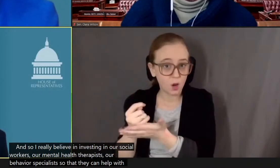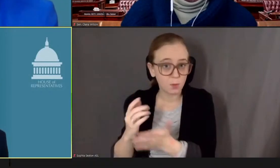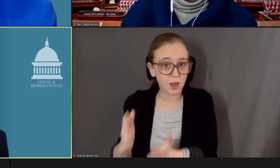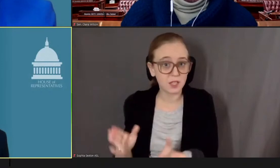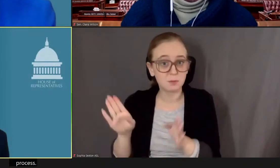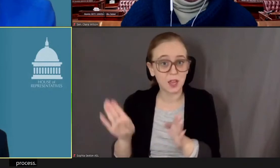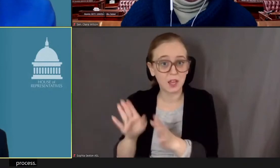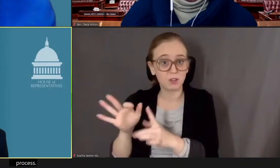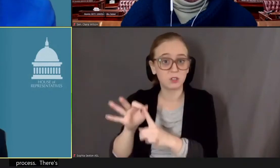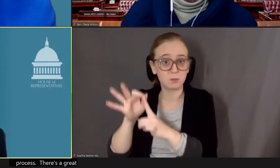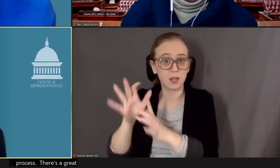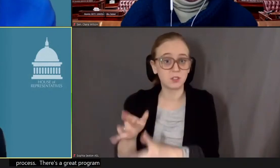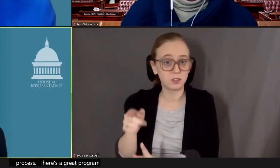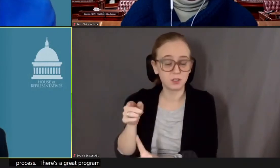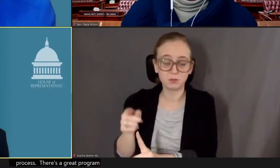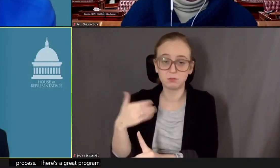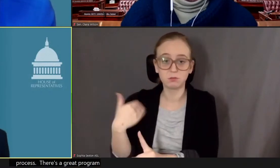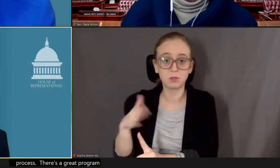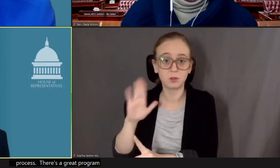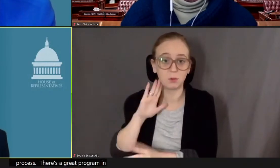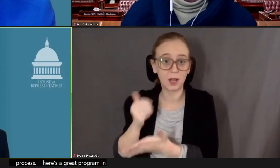program up in Marysville that I learned about.